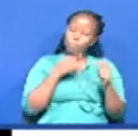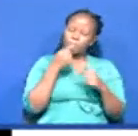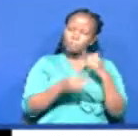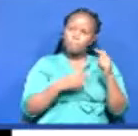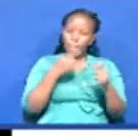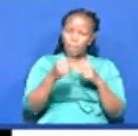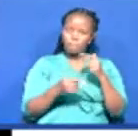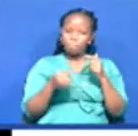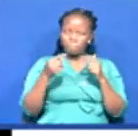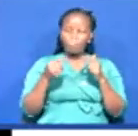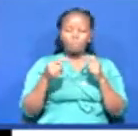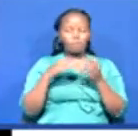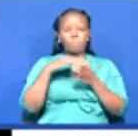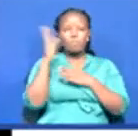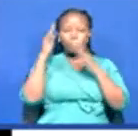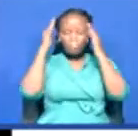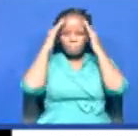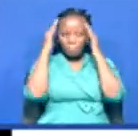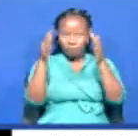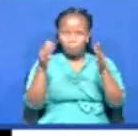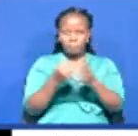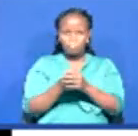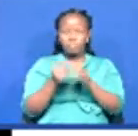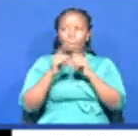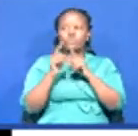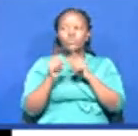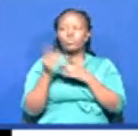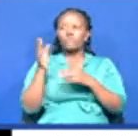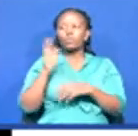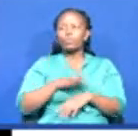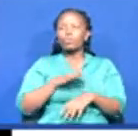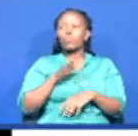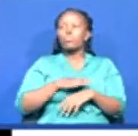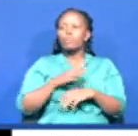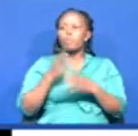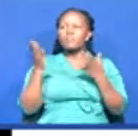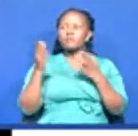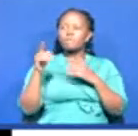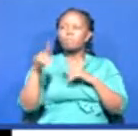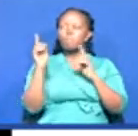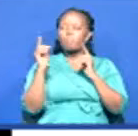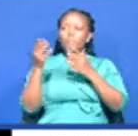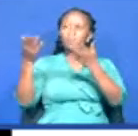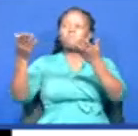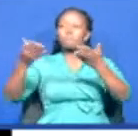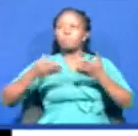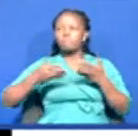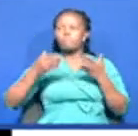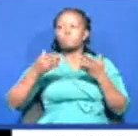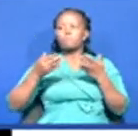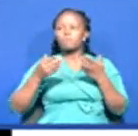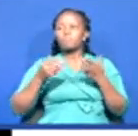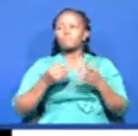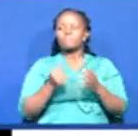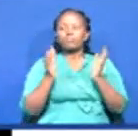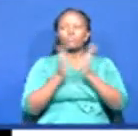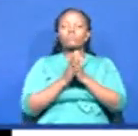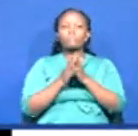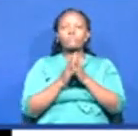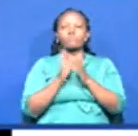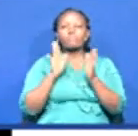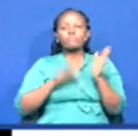than committed. I think, Madam Frida, you'll go to the other side so that you receive it with the Madam Chair.